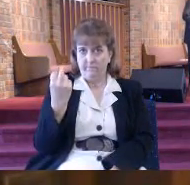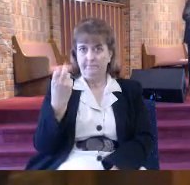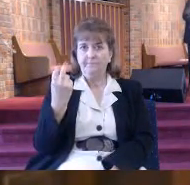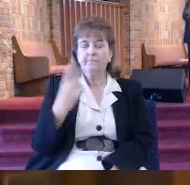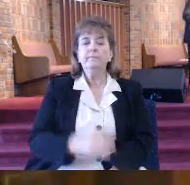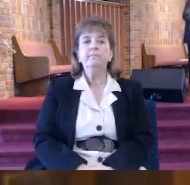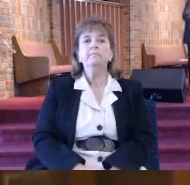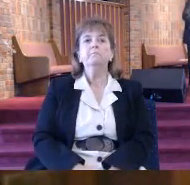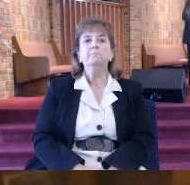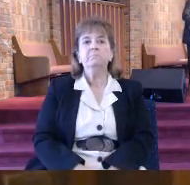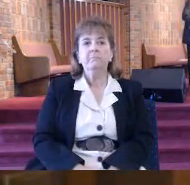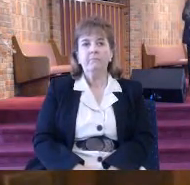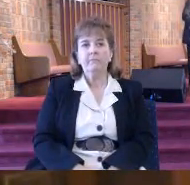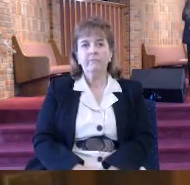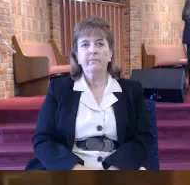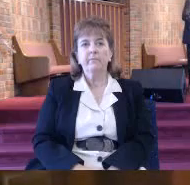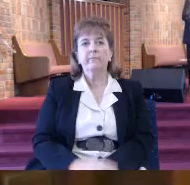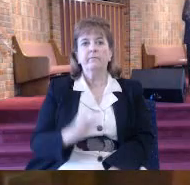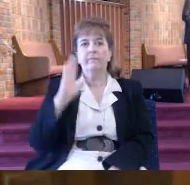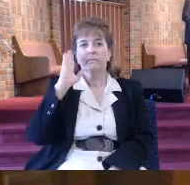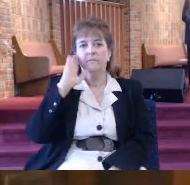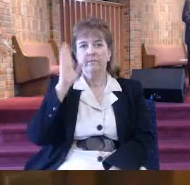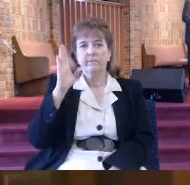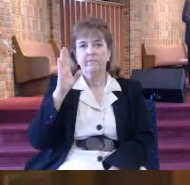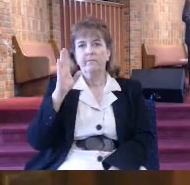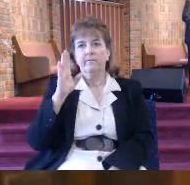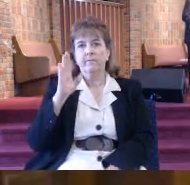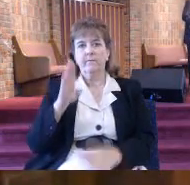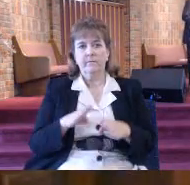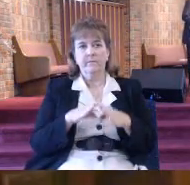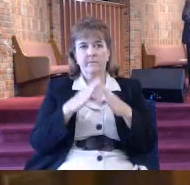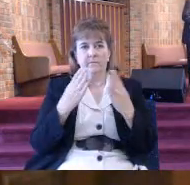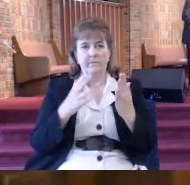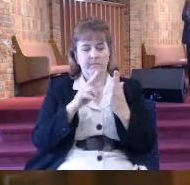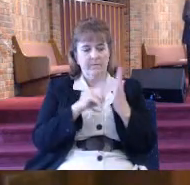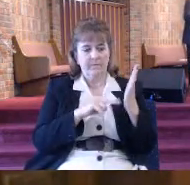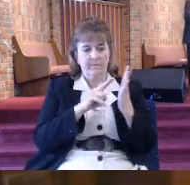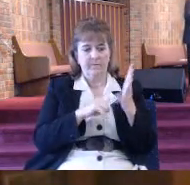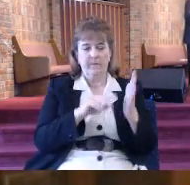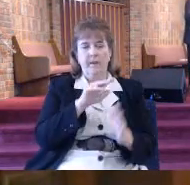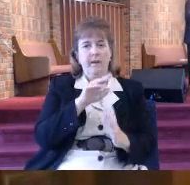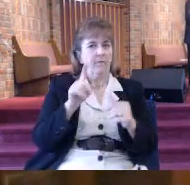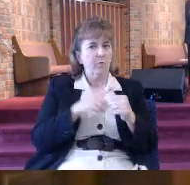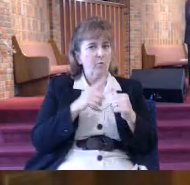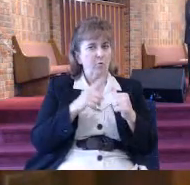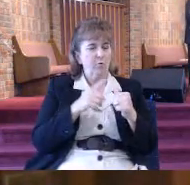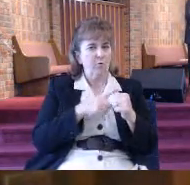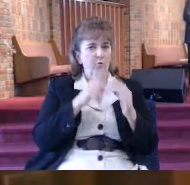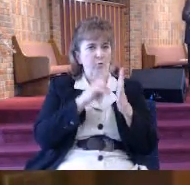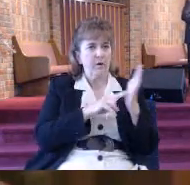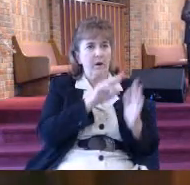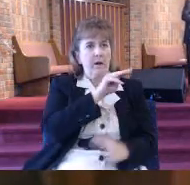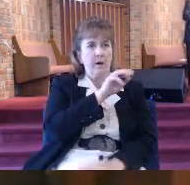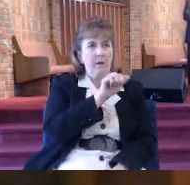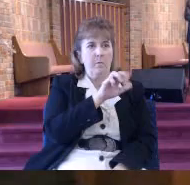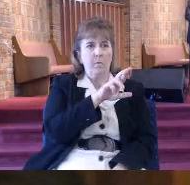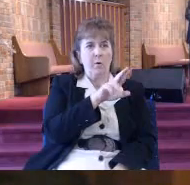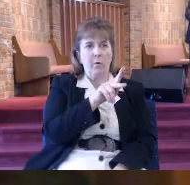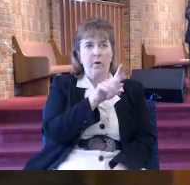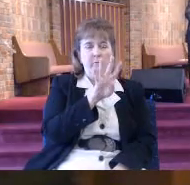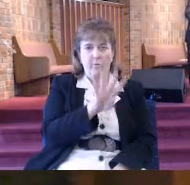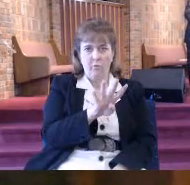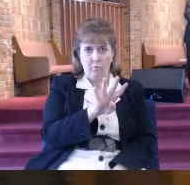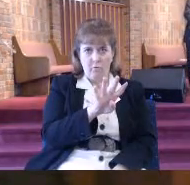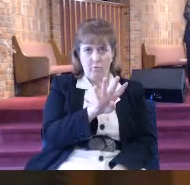We're going to start, though, with a reading from Mark chapter 4 before we get to that spot, but we'll be headed in